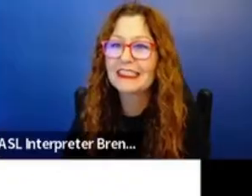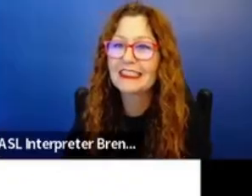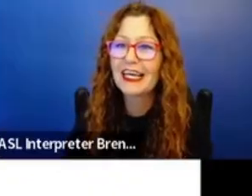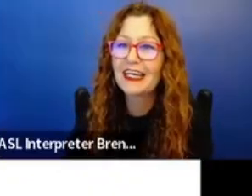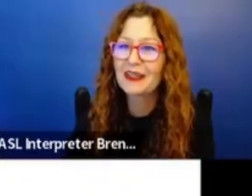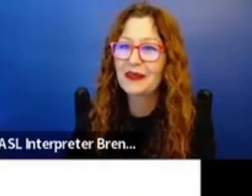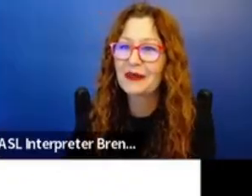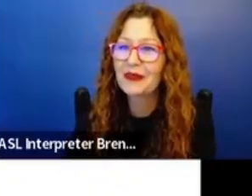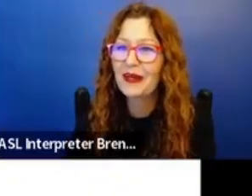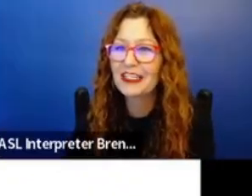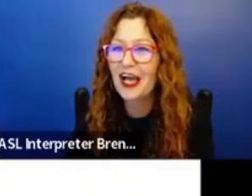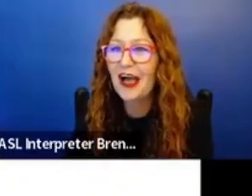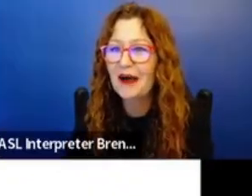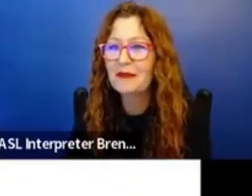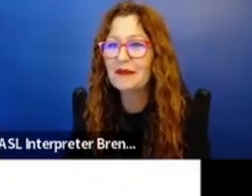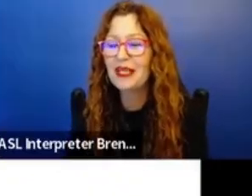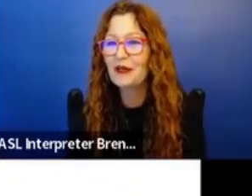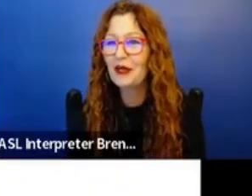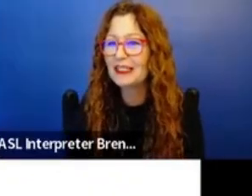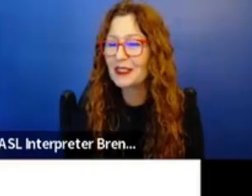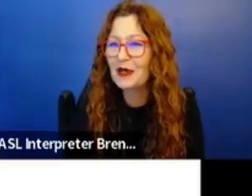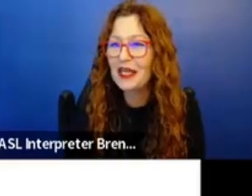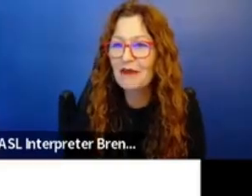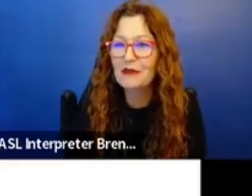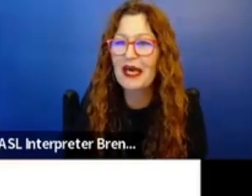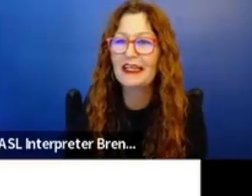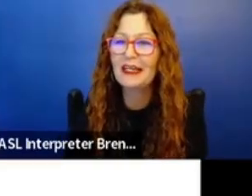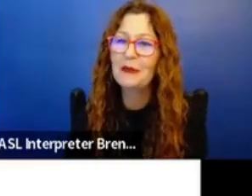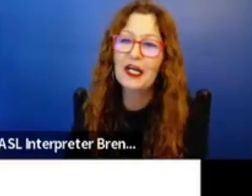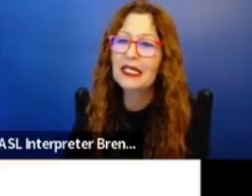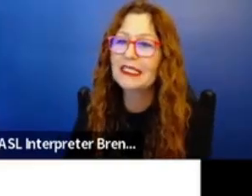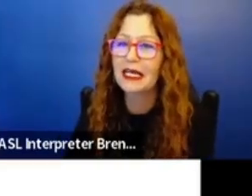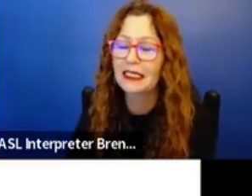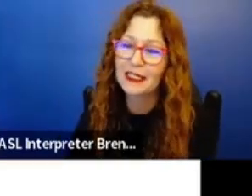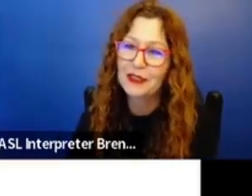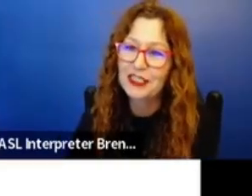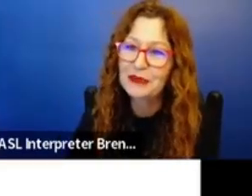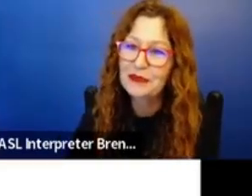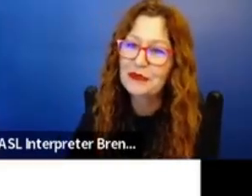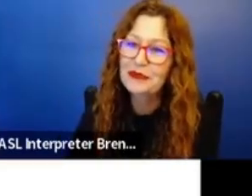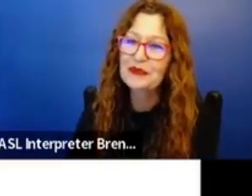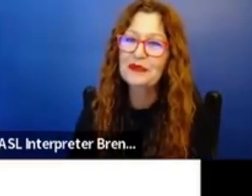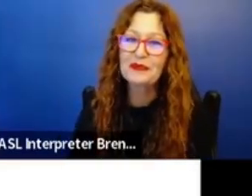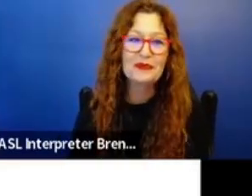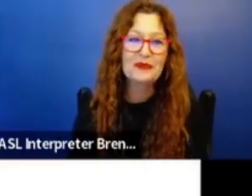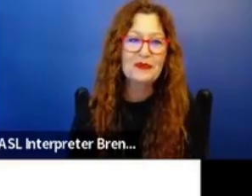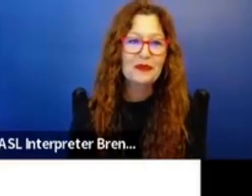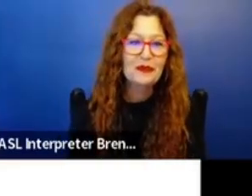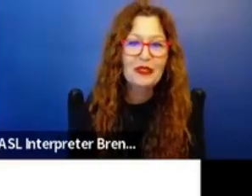Great. Thank you. Great job. Now you guys know the alphabet in American Sign Language.